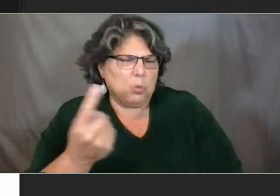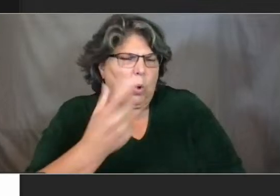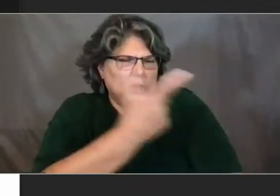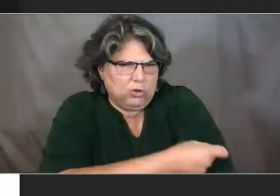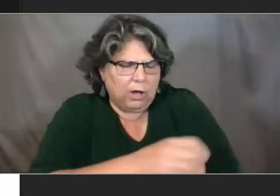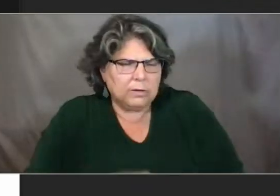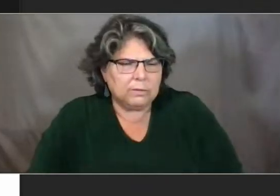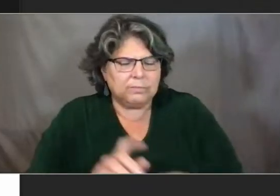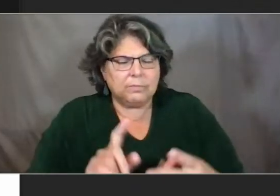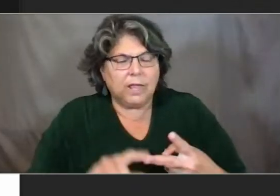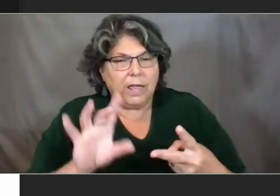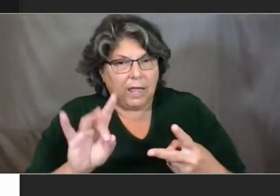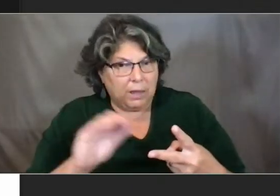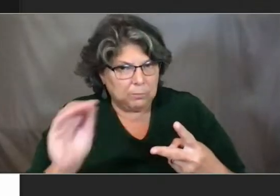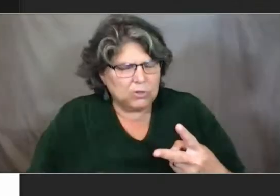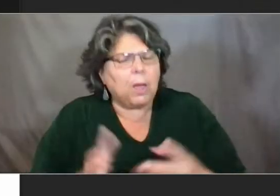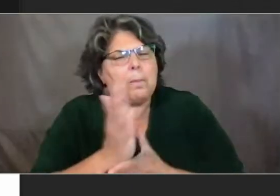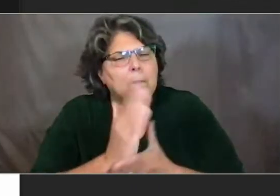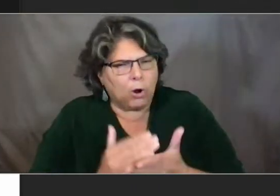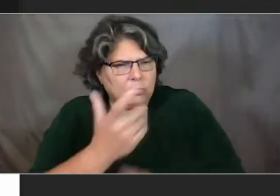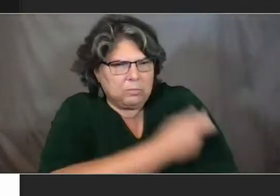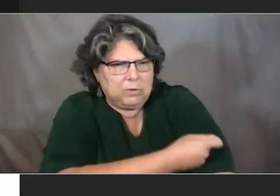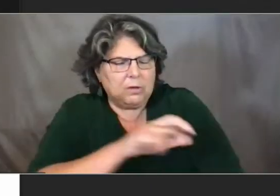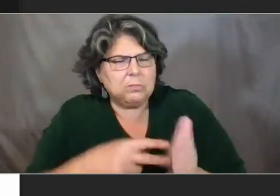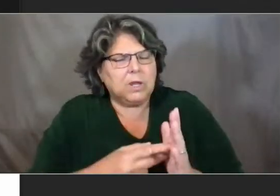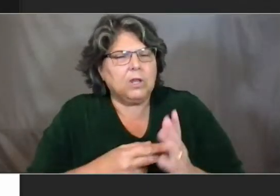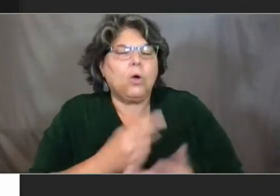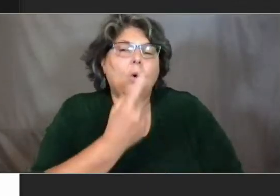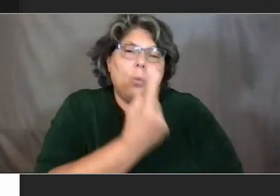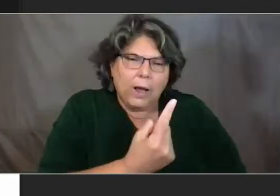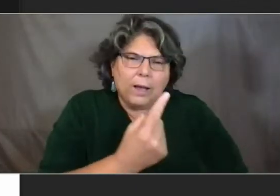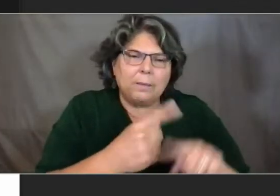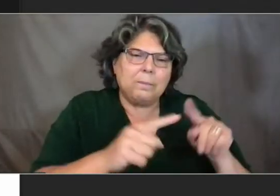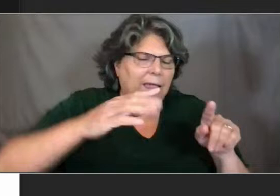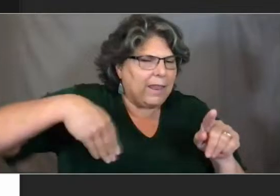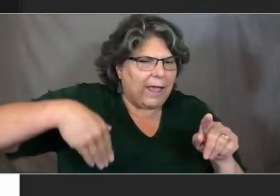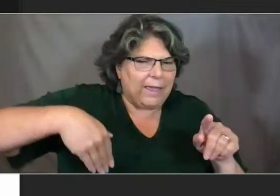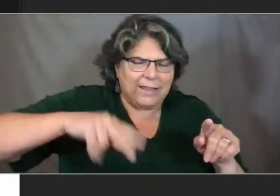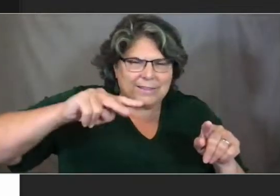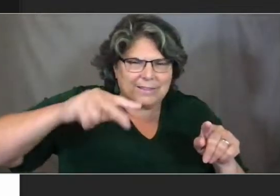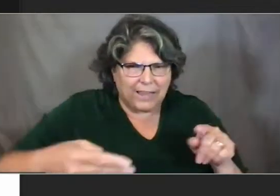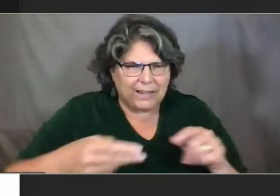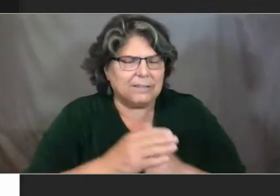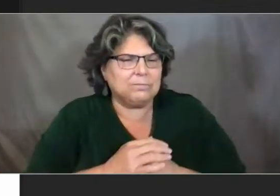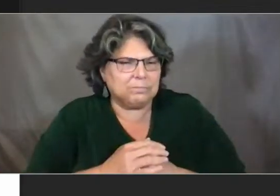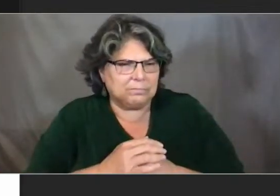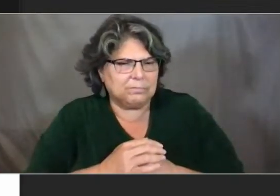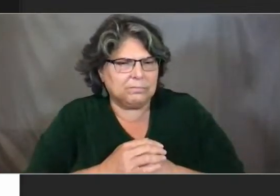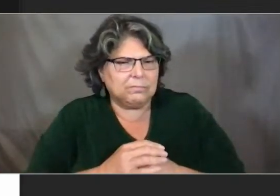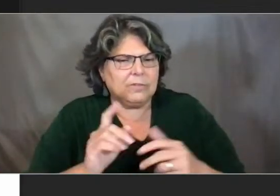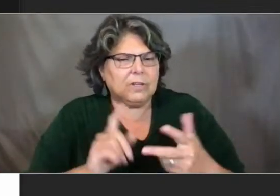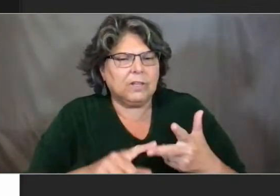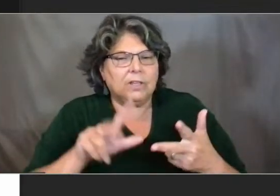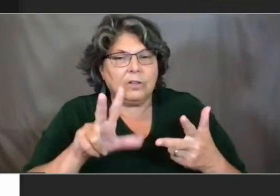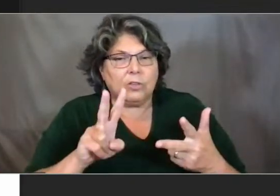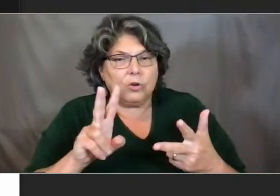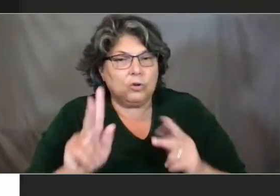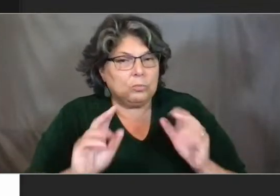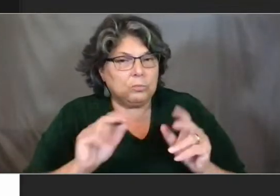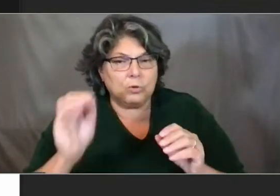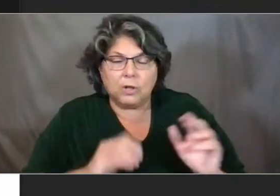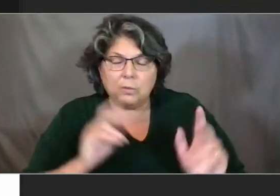partially vaccinated, which means that they're either halfway through their series of the Moderna or Pfizer, and 32% have